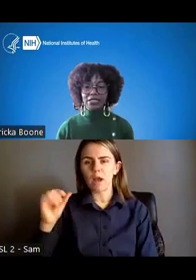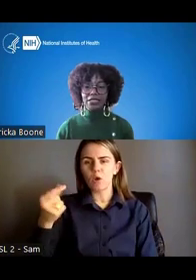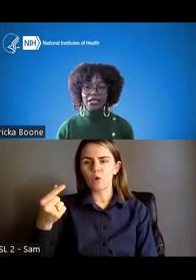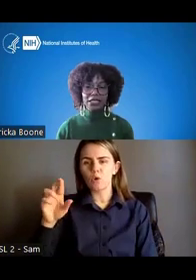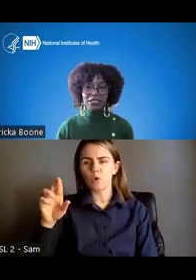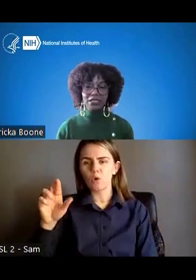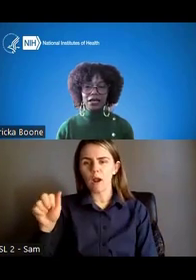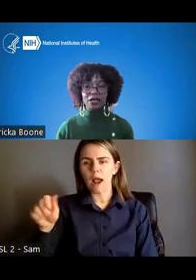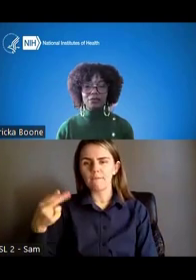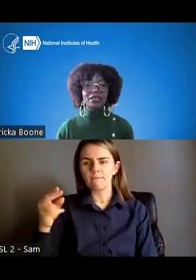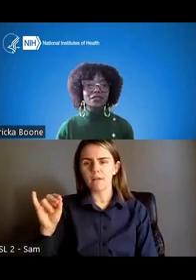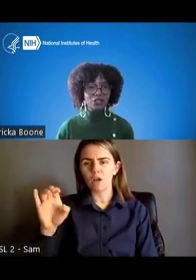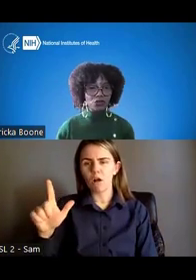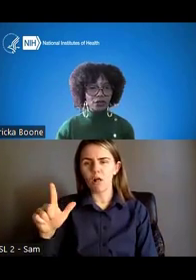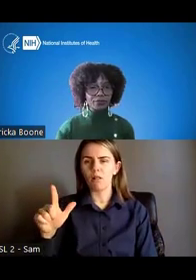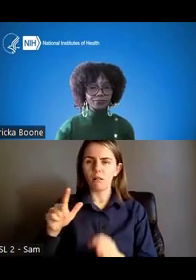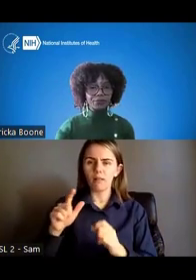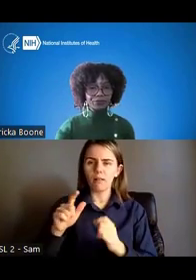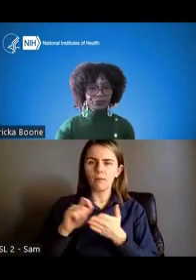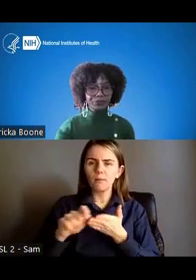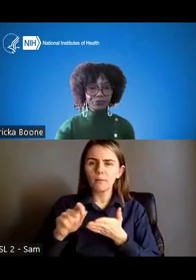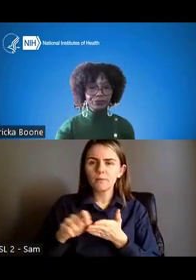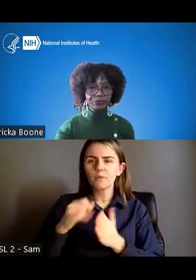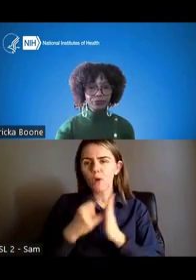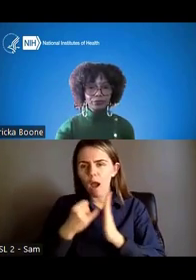ORCID IDs, et cetera.